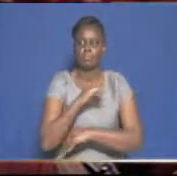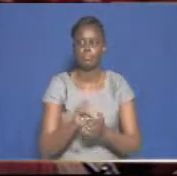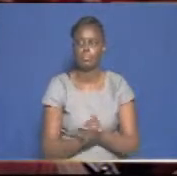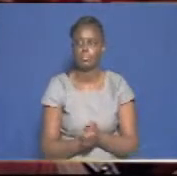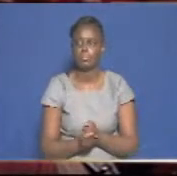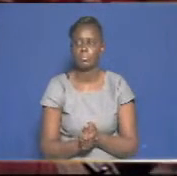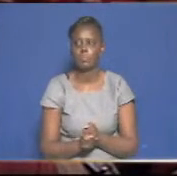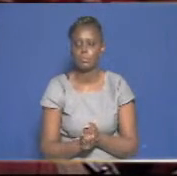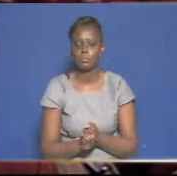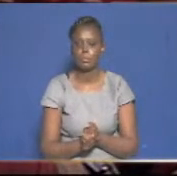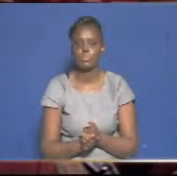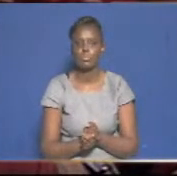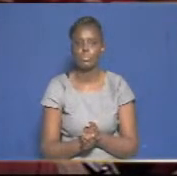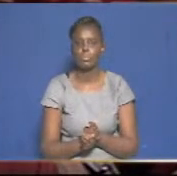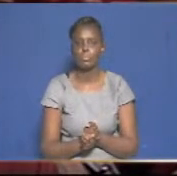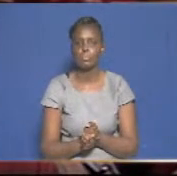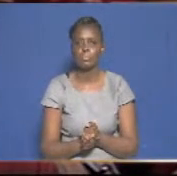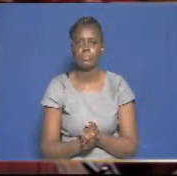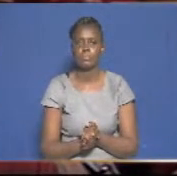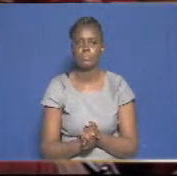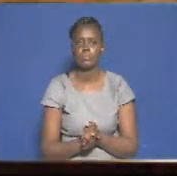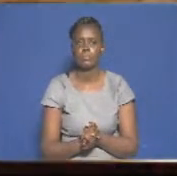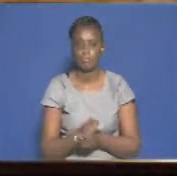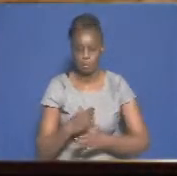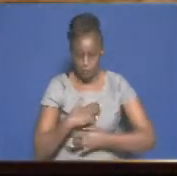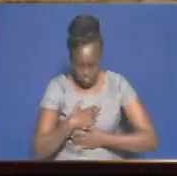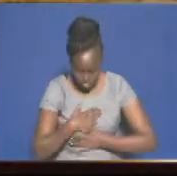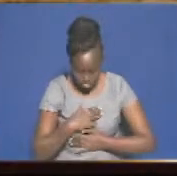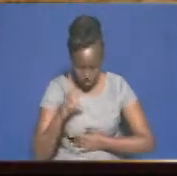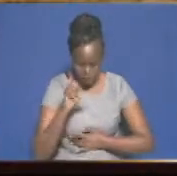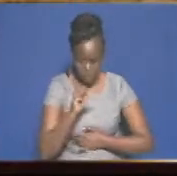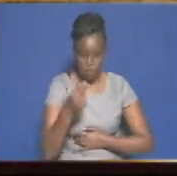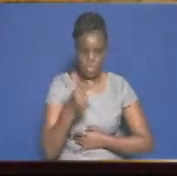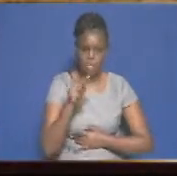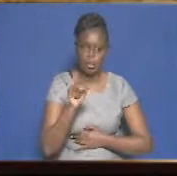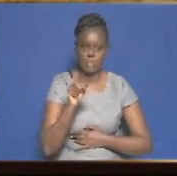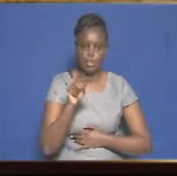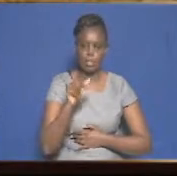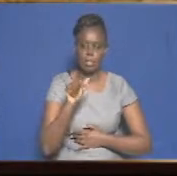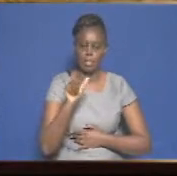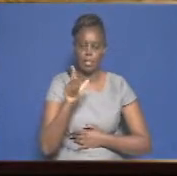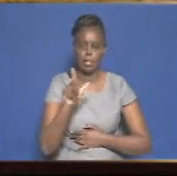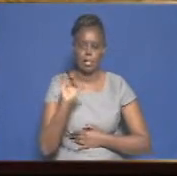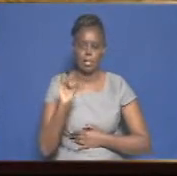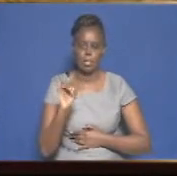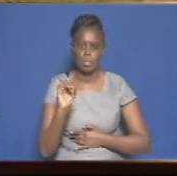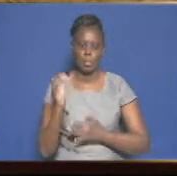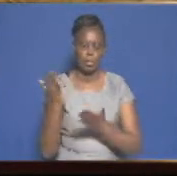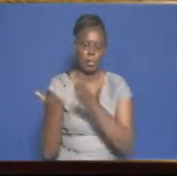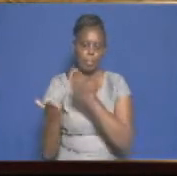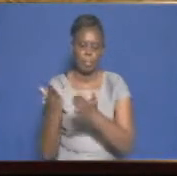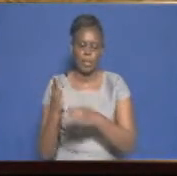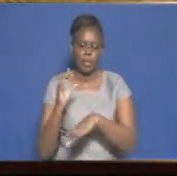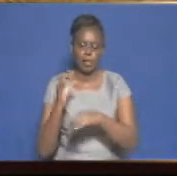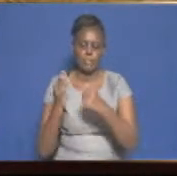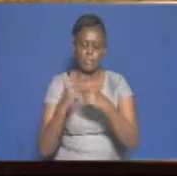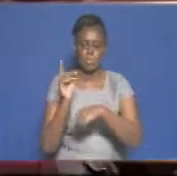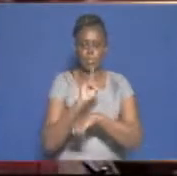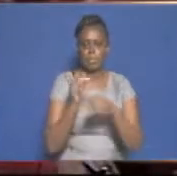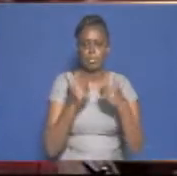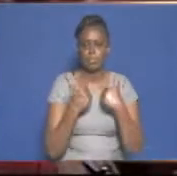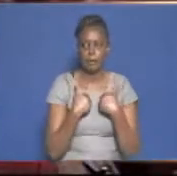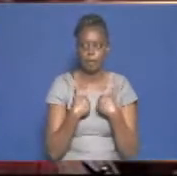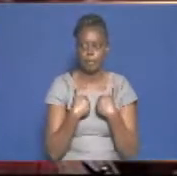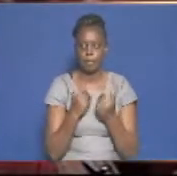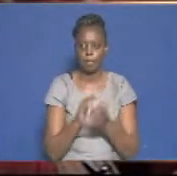Well, the Honorable Shinali was on the floor and has a balance of 8 minutes.